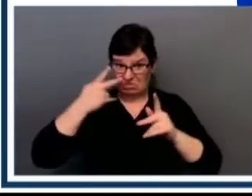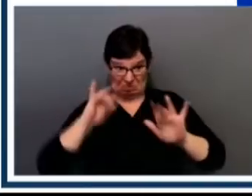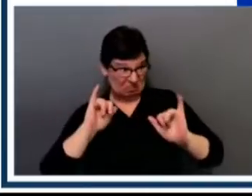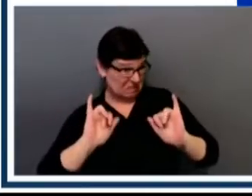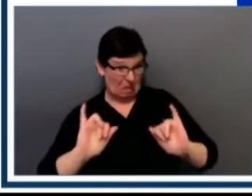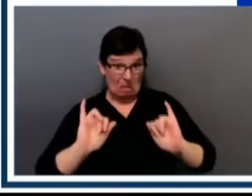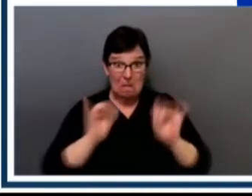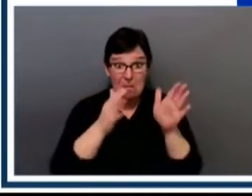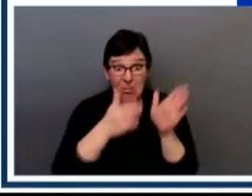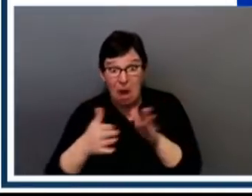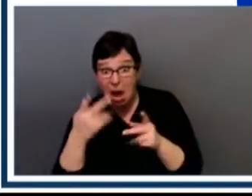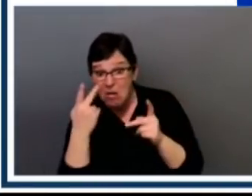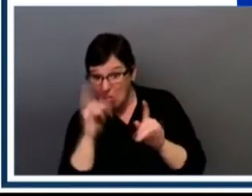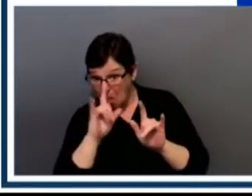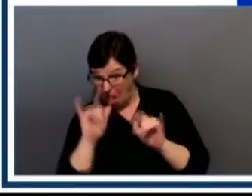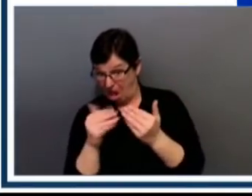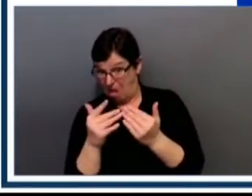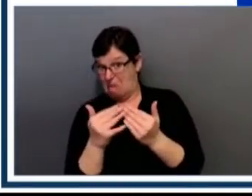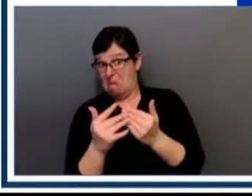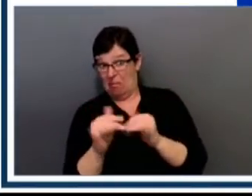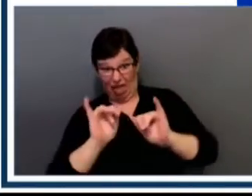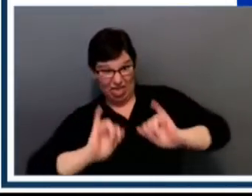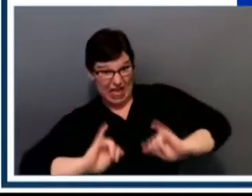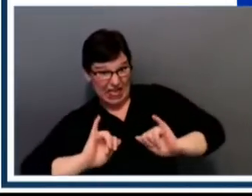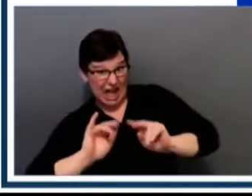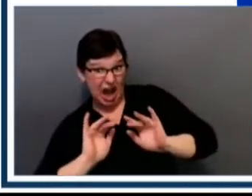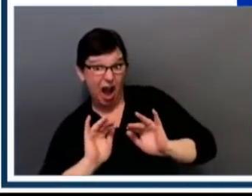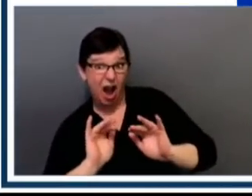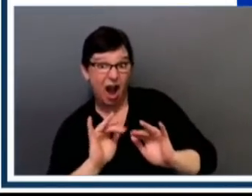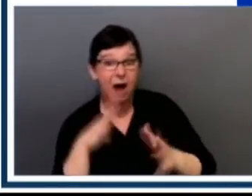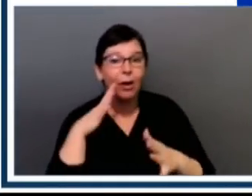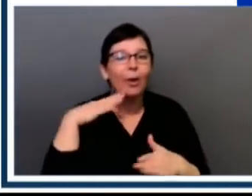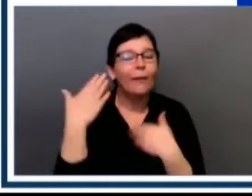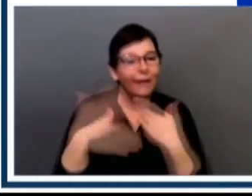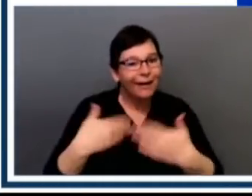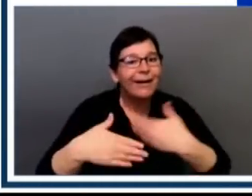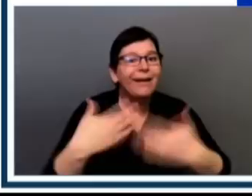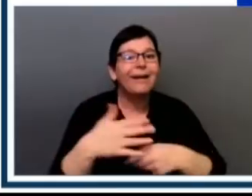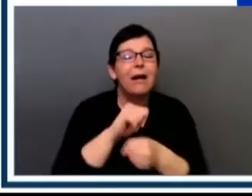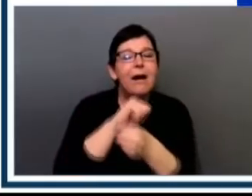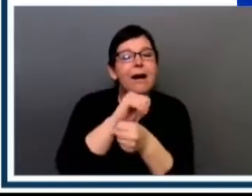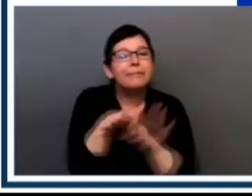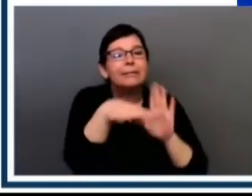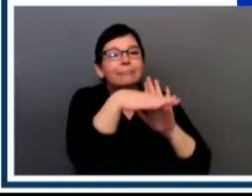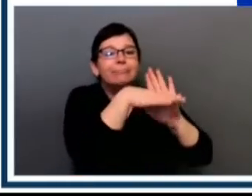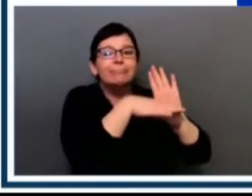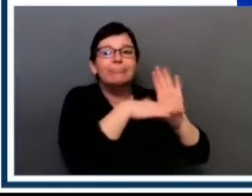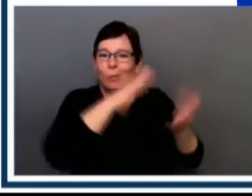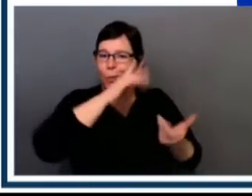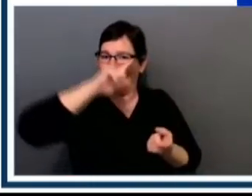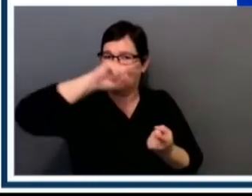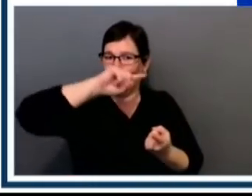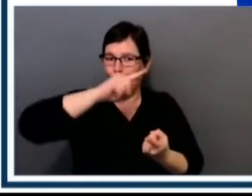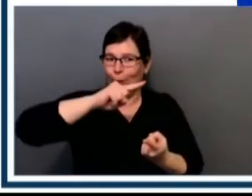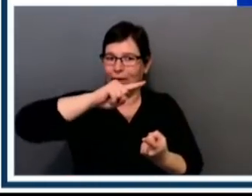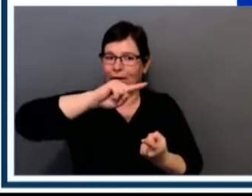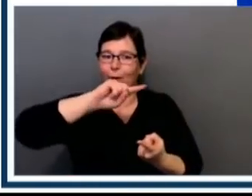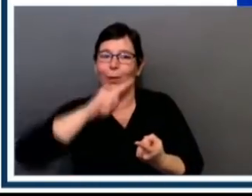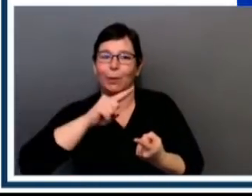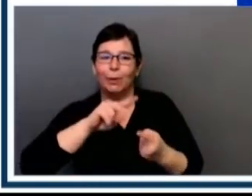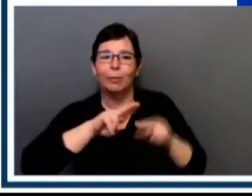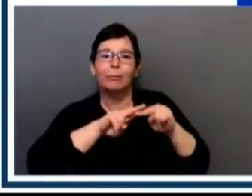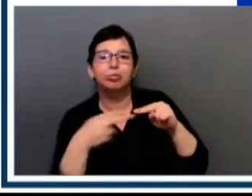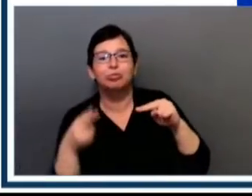restrictions will methodically fall away. There comes a point in time where the benefit of the restrictions is outweighed by